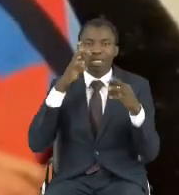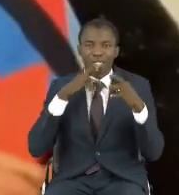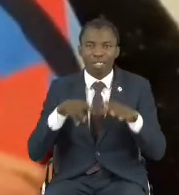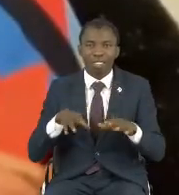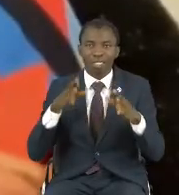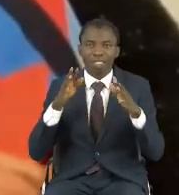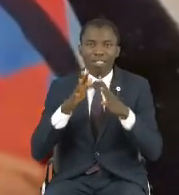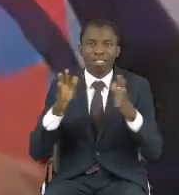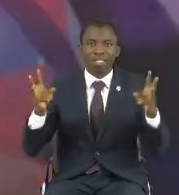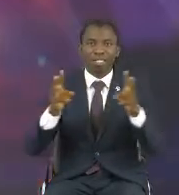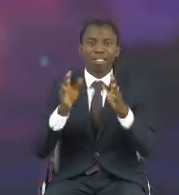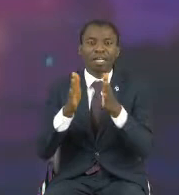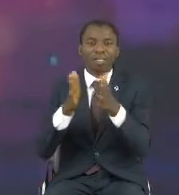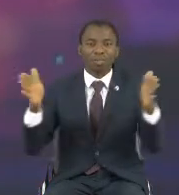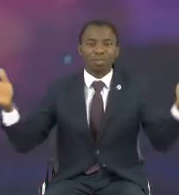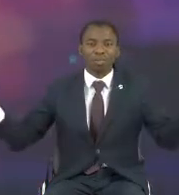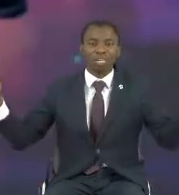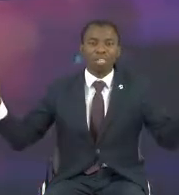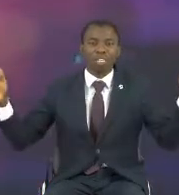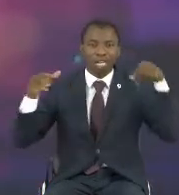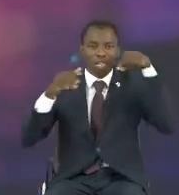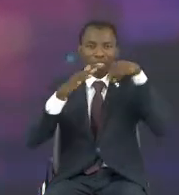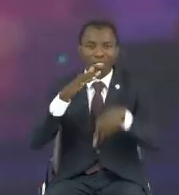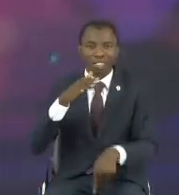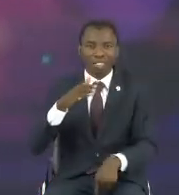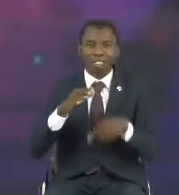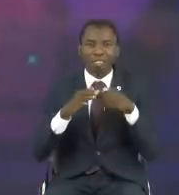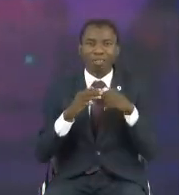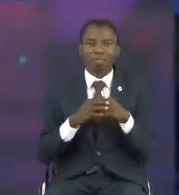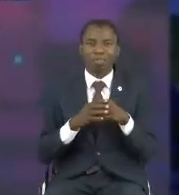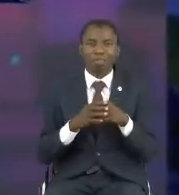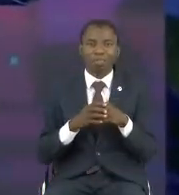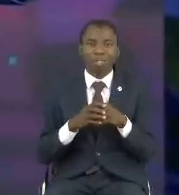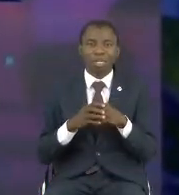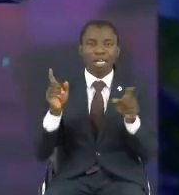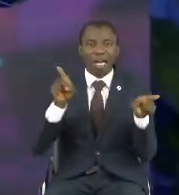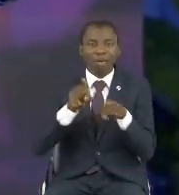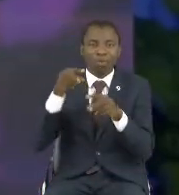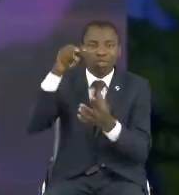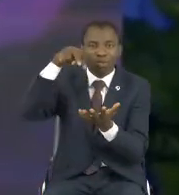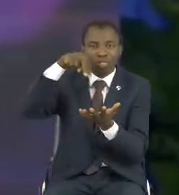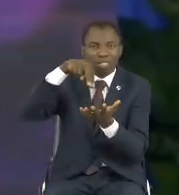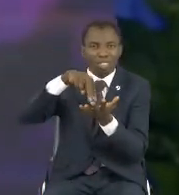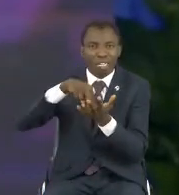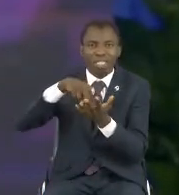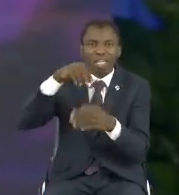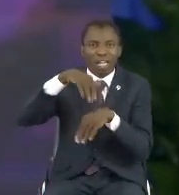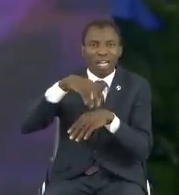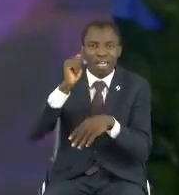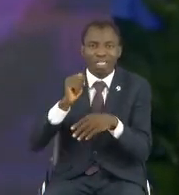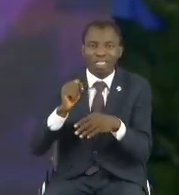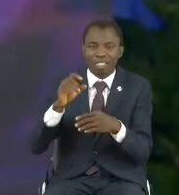so deep. And when you started at the shore, when you were born, the